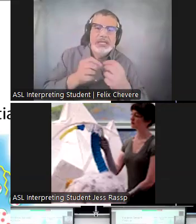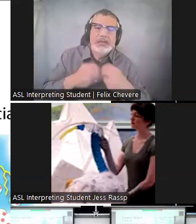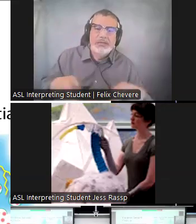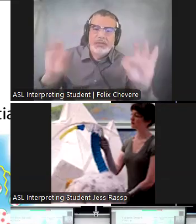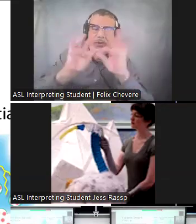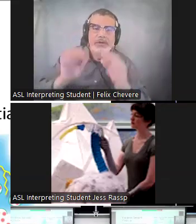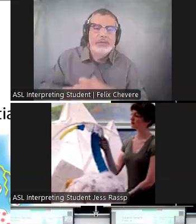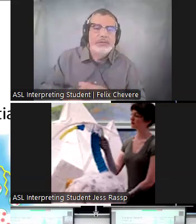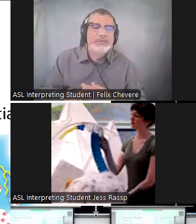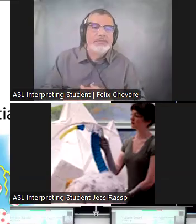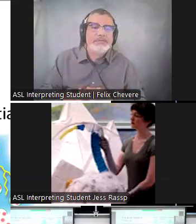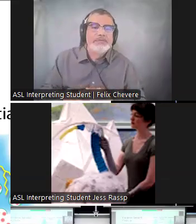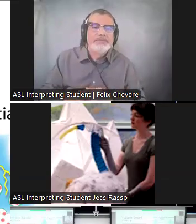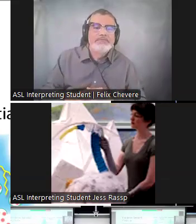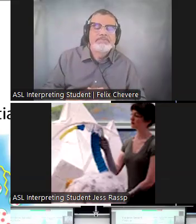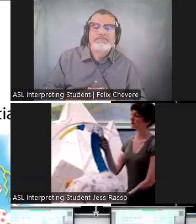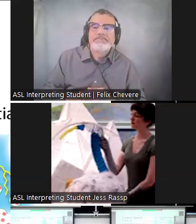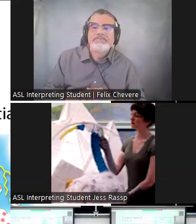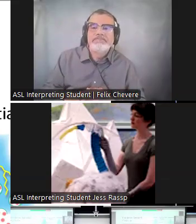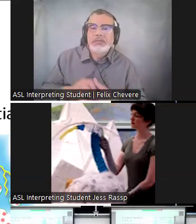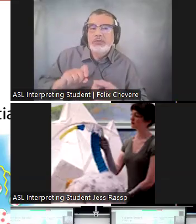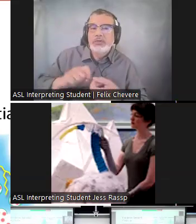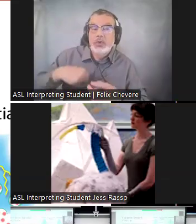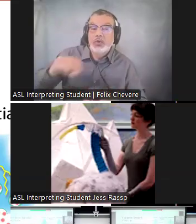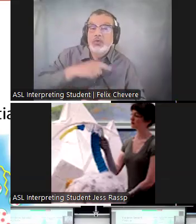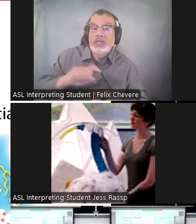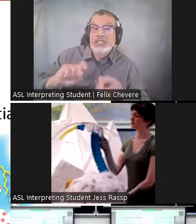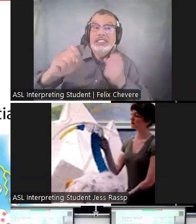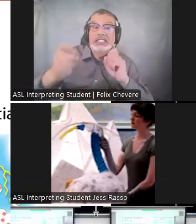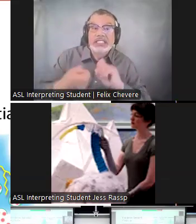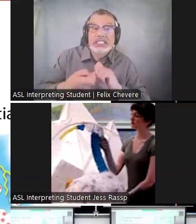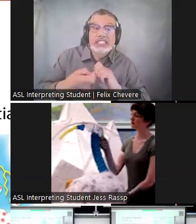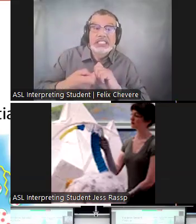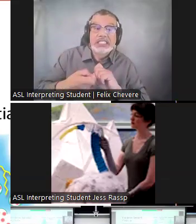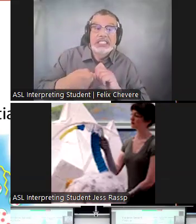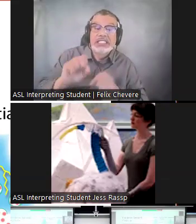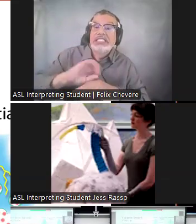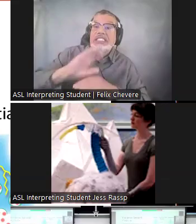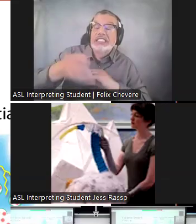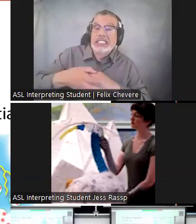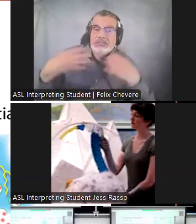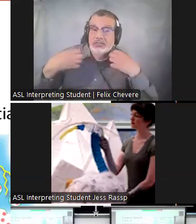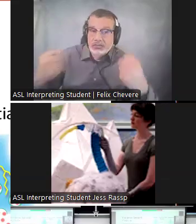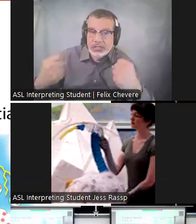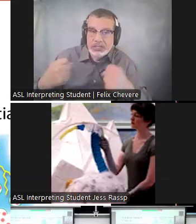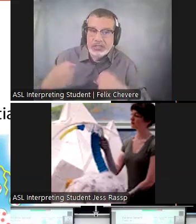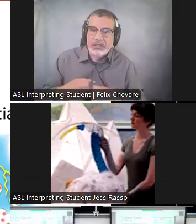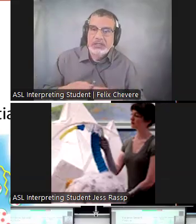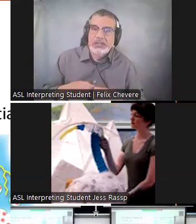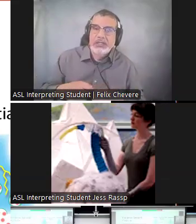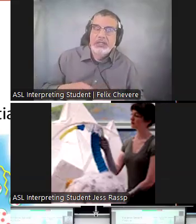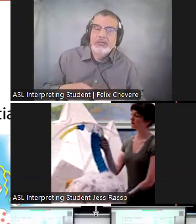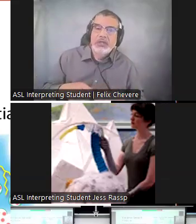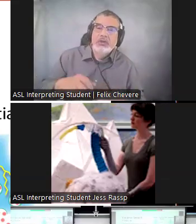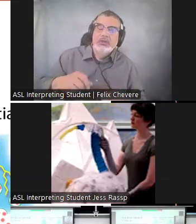we can do is essentially we can change synaptic strength, right? We do that naturally, right? Where we go back and forth from